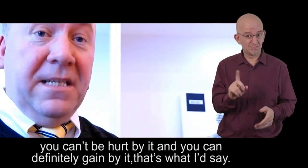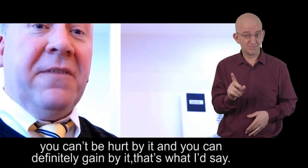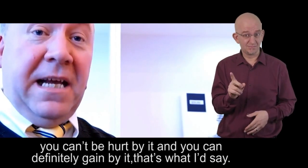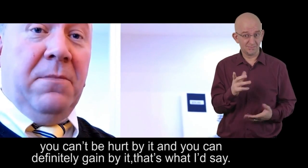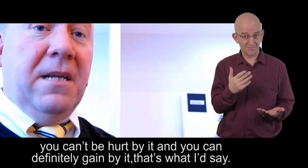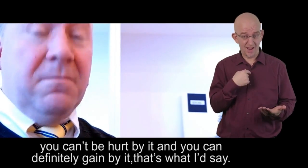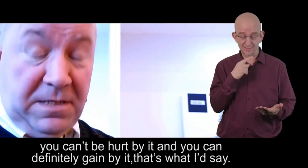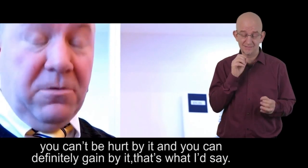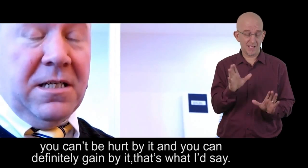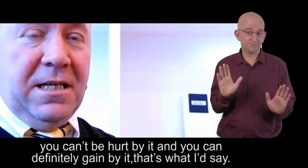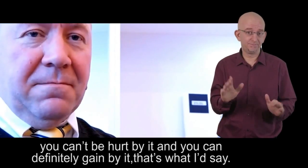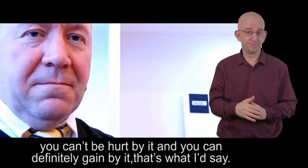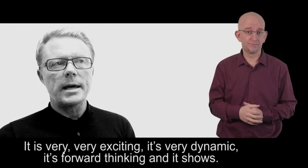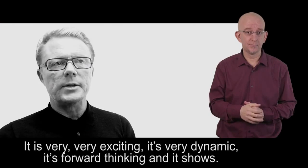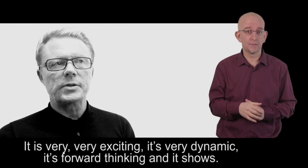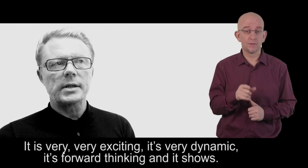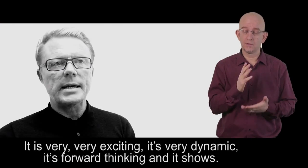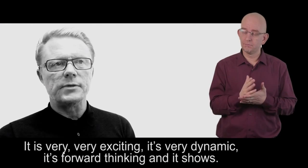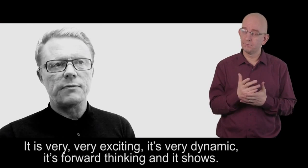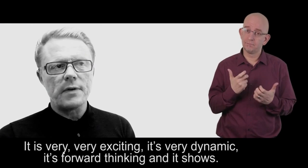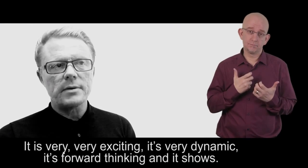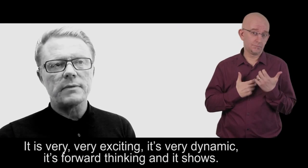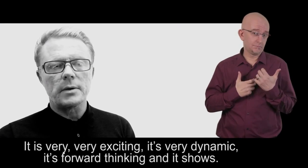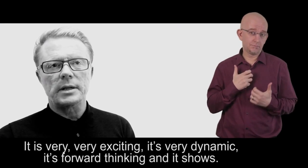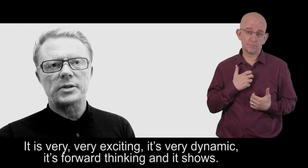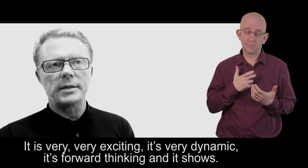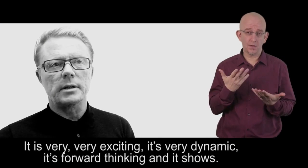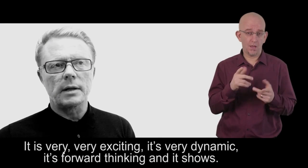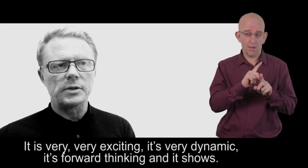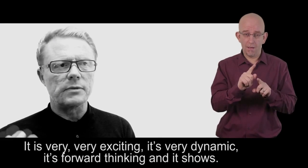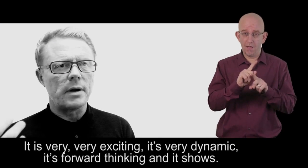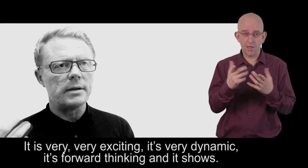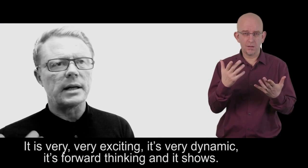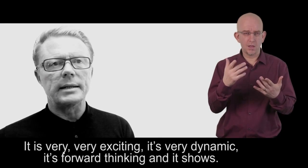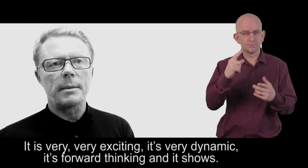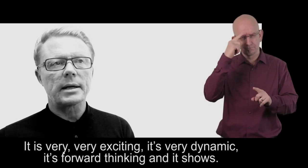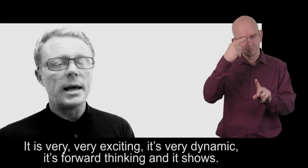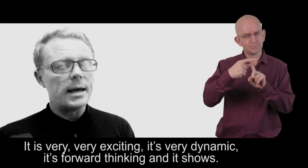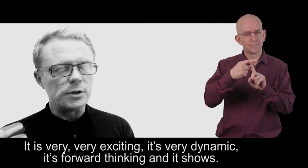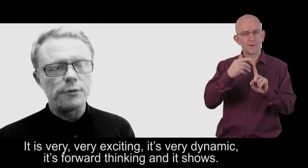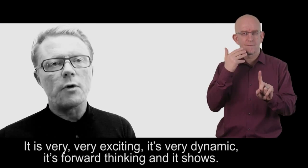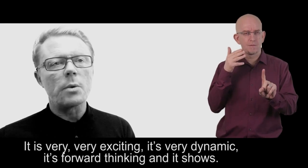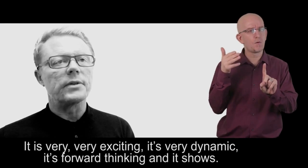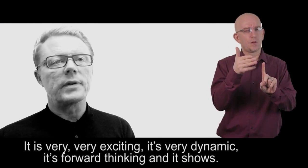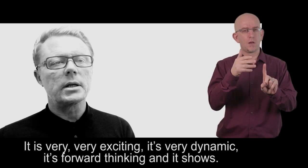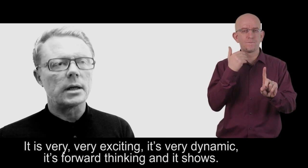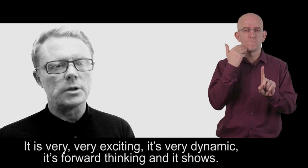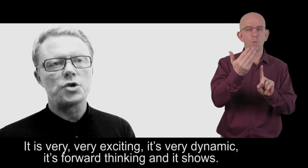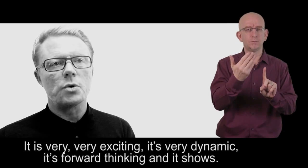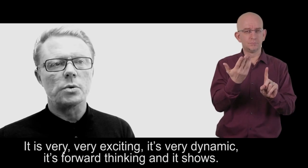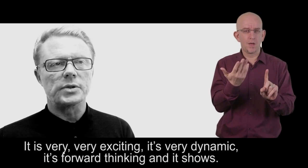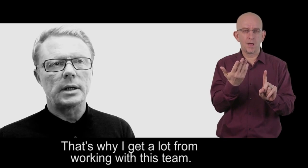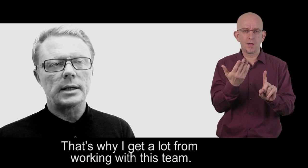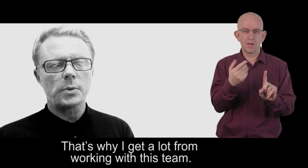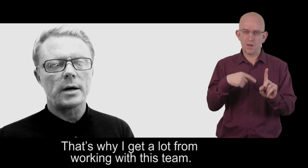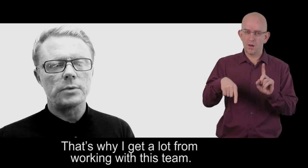gain by it definitely gain by it that's what I'd say it is very very exciting it's very dynamic it's forward-thinking and